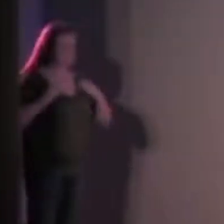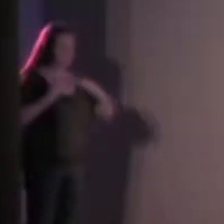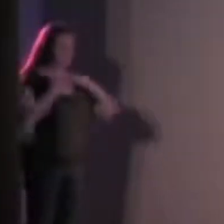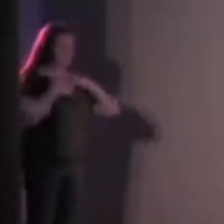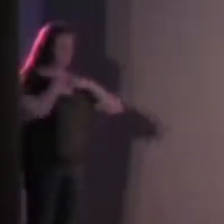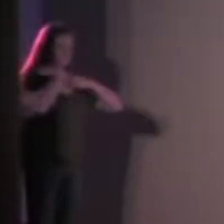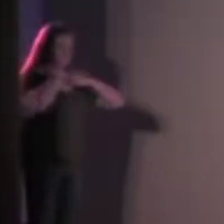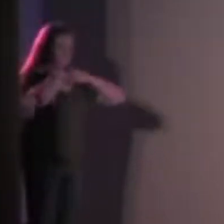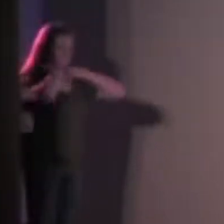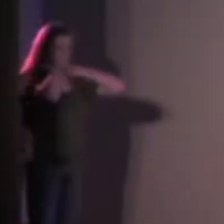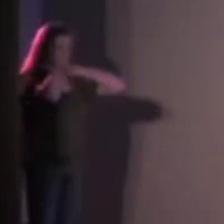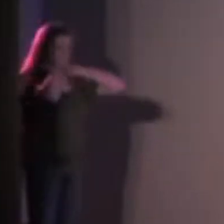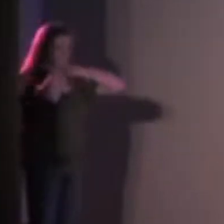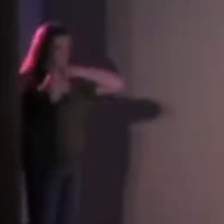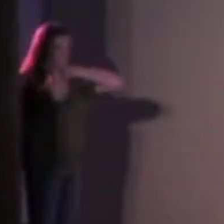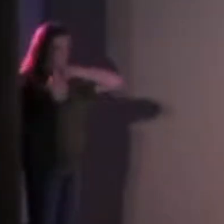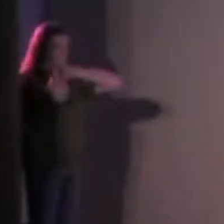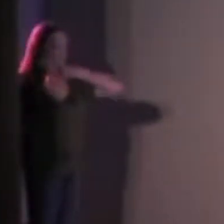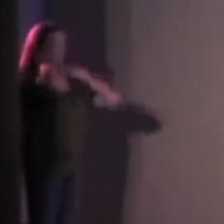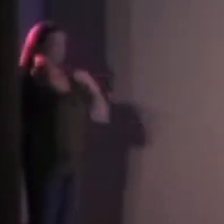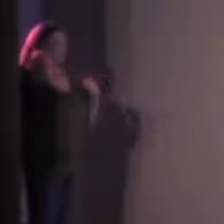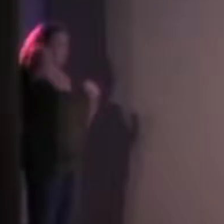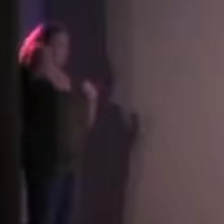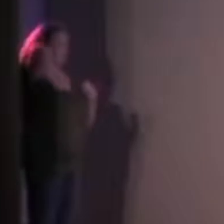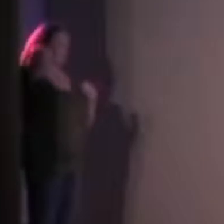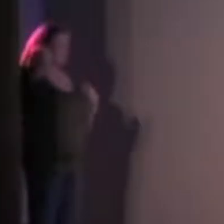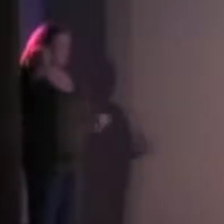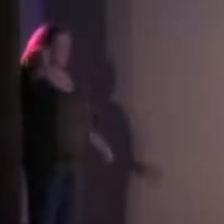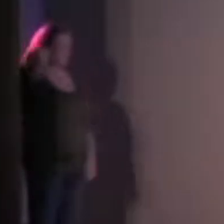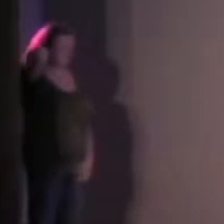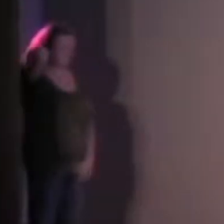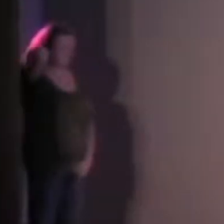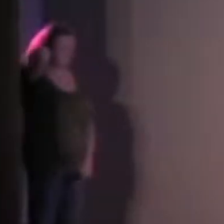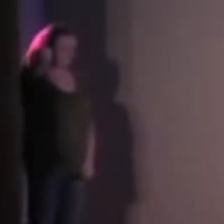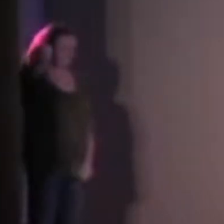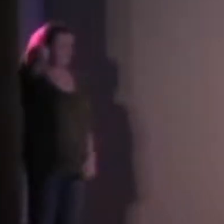worry about me because I'm going and I'm going soon.